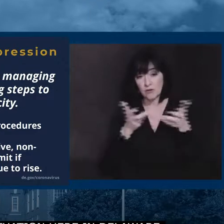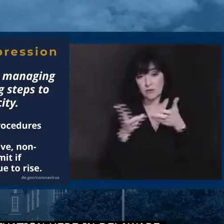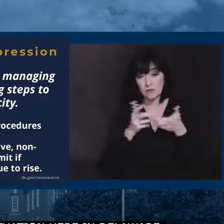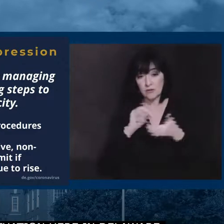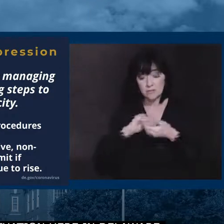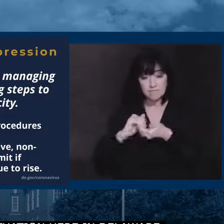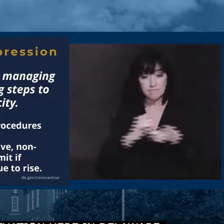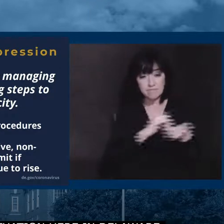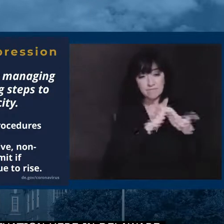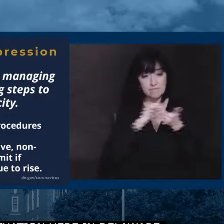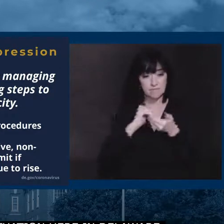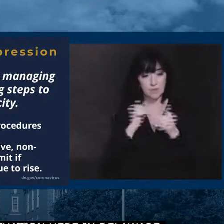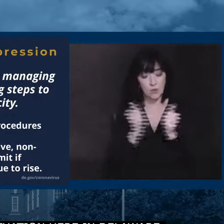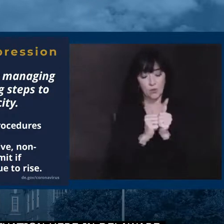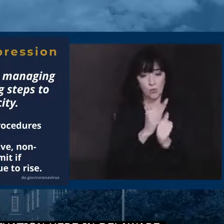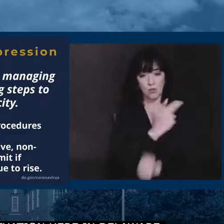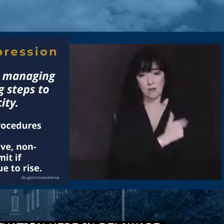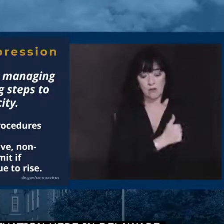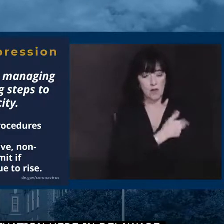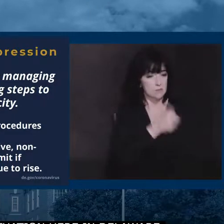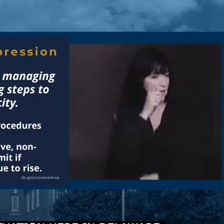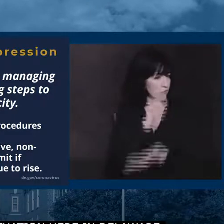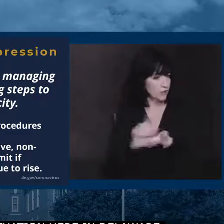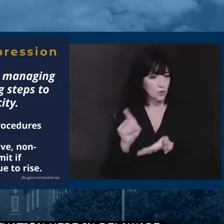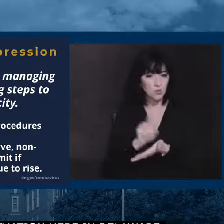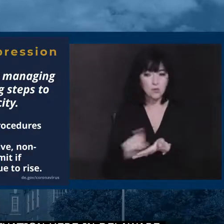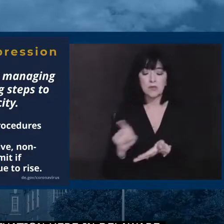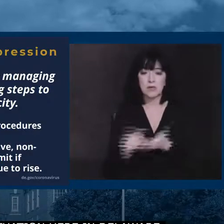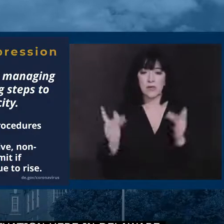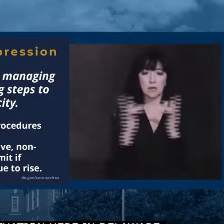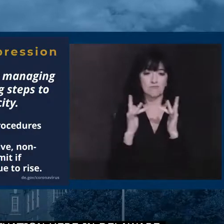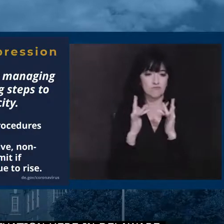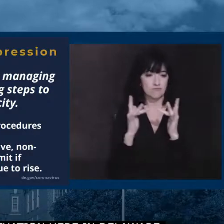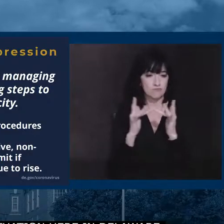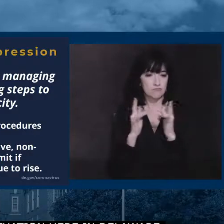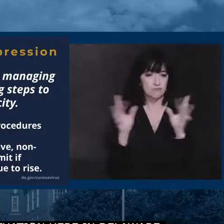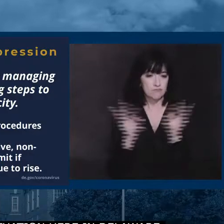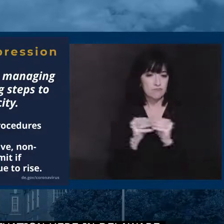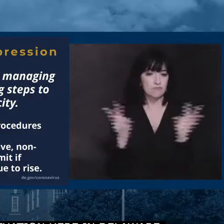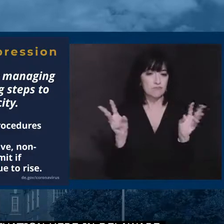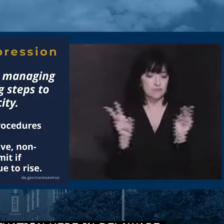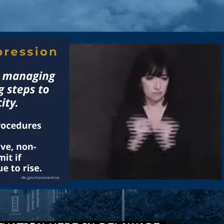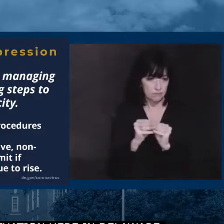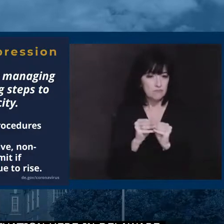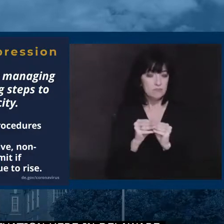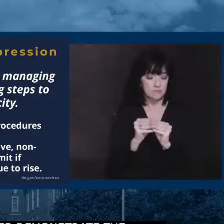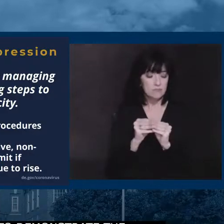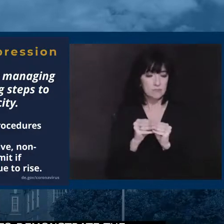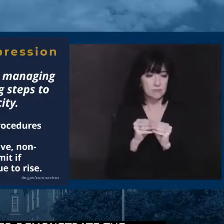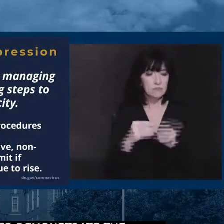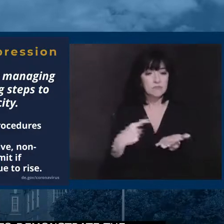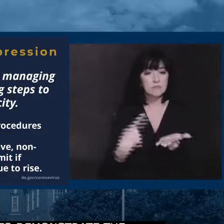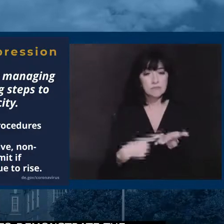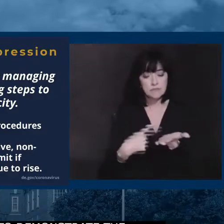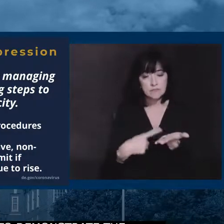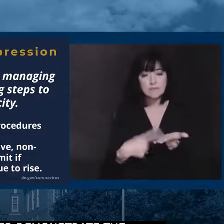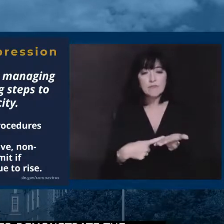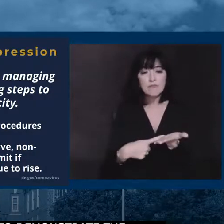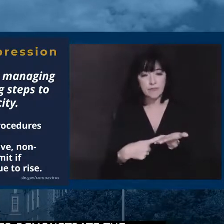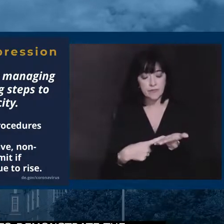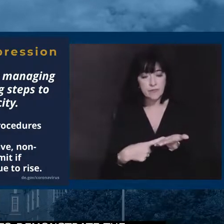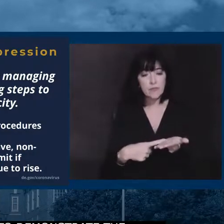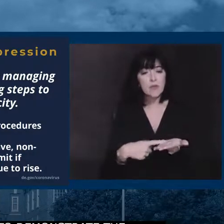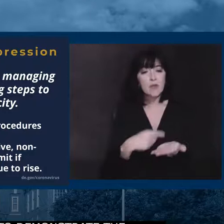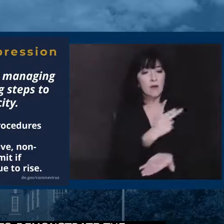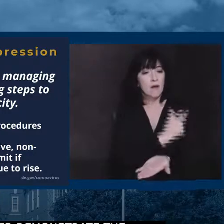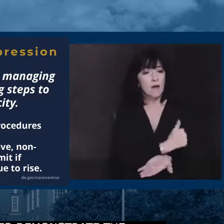staff on a weekly basis. We had our call just yesterday to talk about the hospital efforts to decompress,